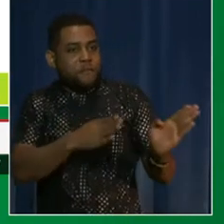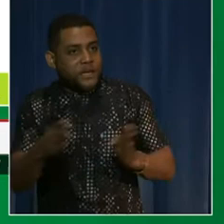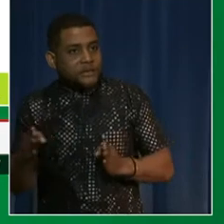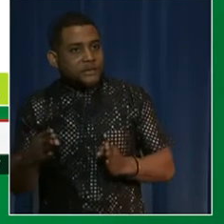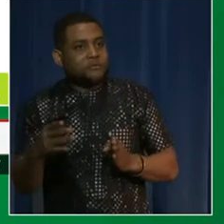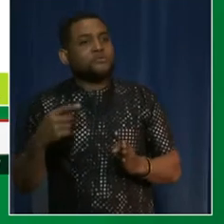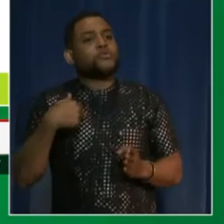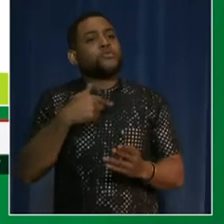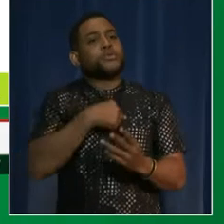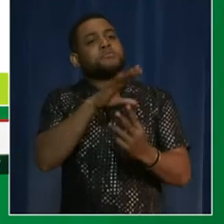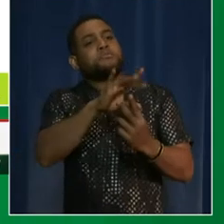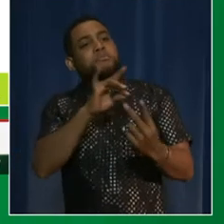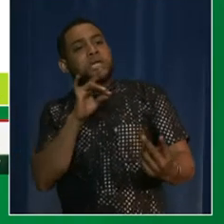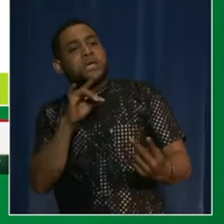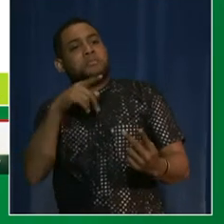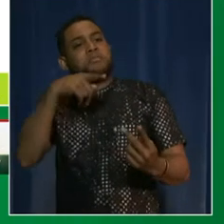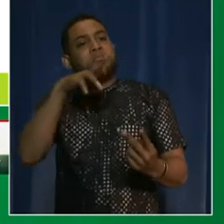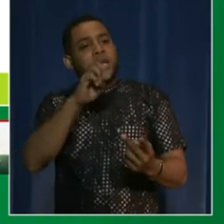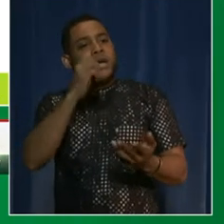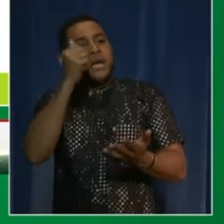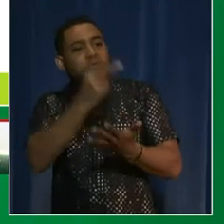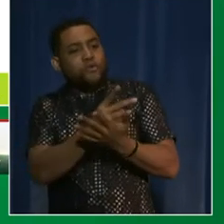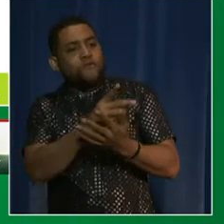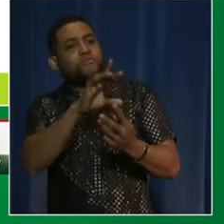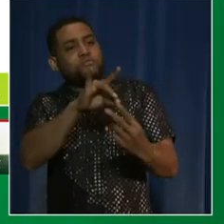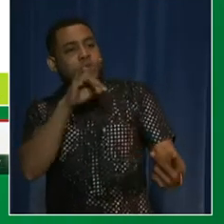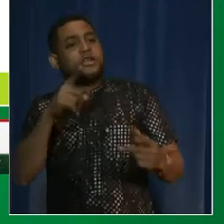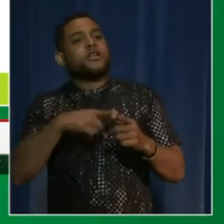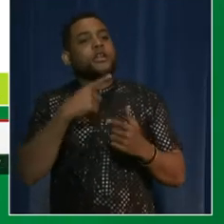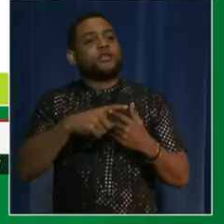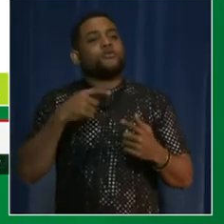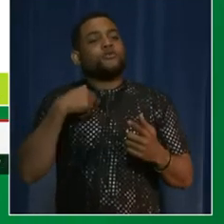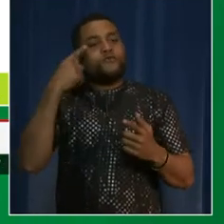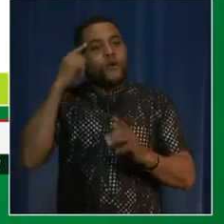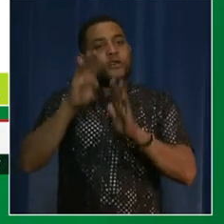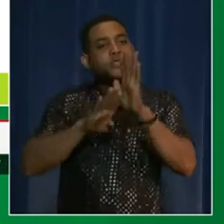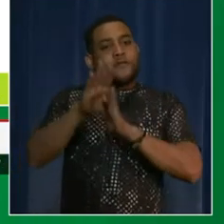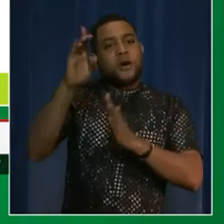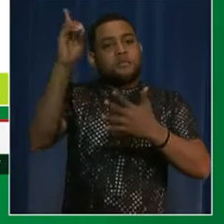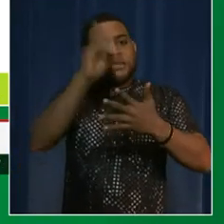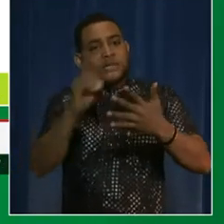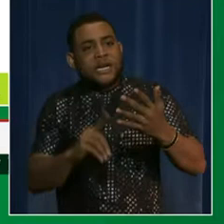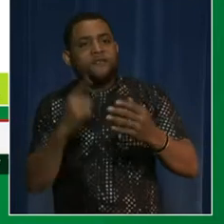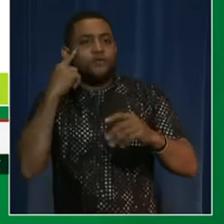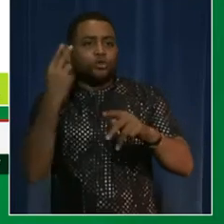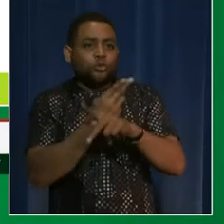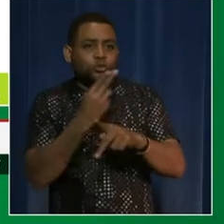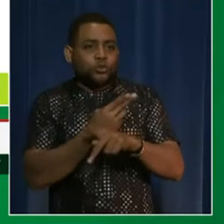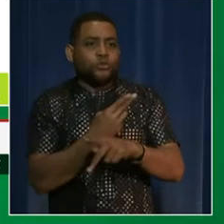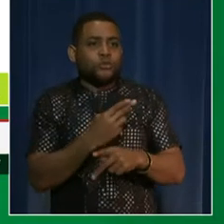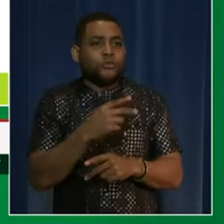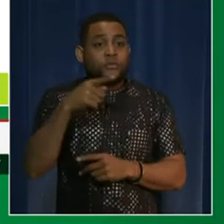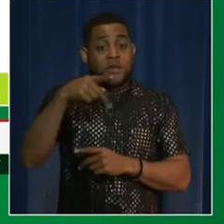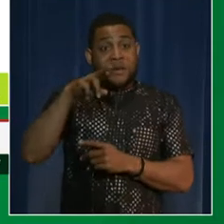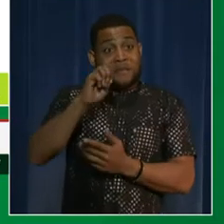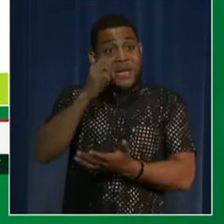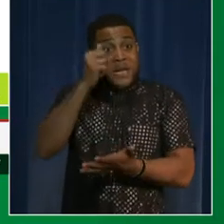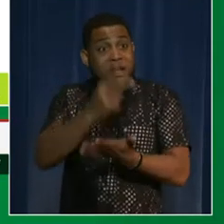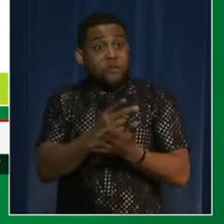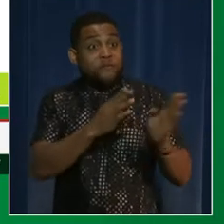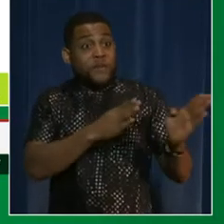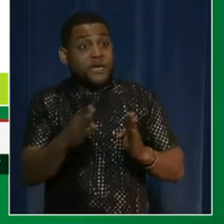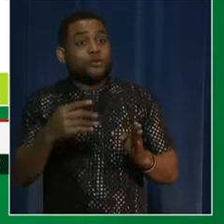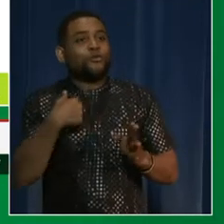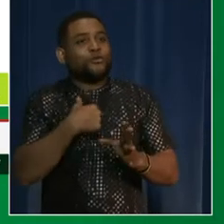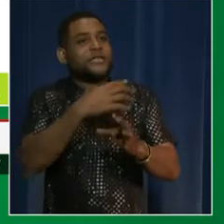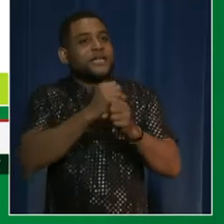by DCRA and connect with the design professional purchase plans for use. Pre-approved plans make it easier to get building permits and shortens wait time